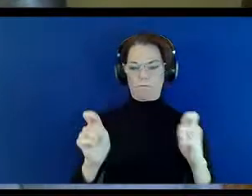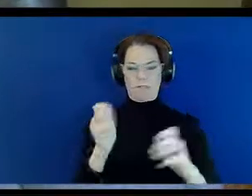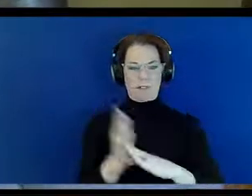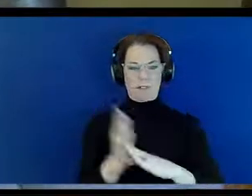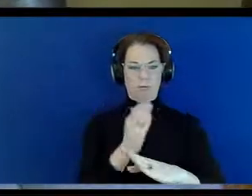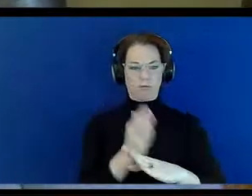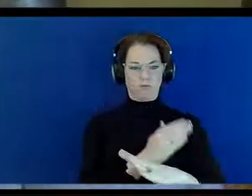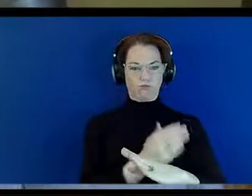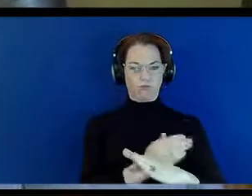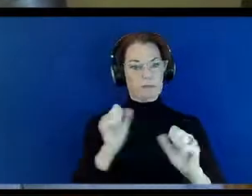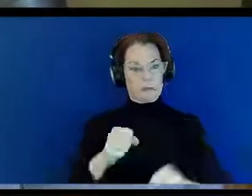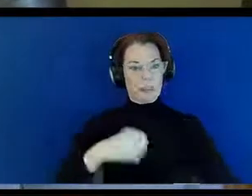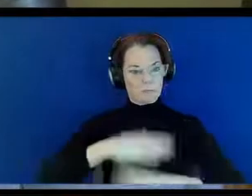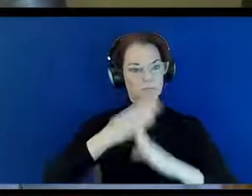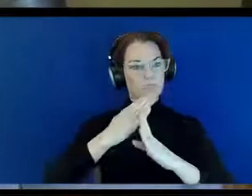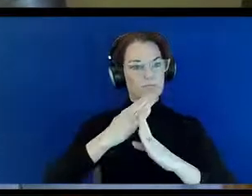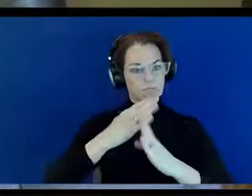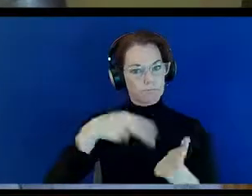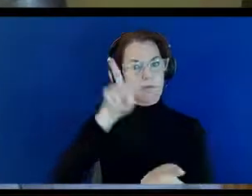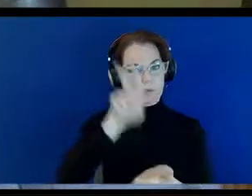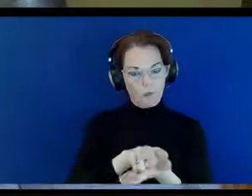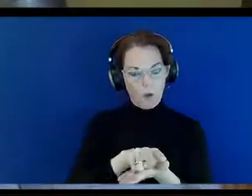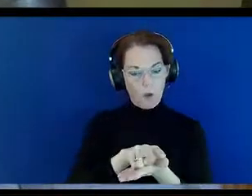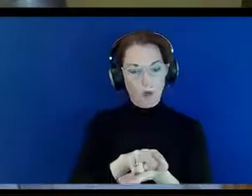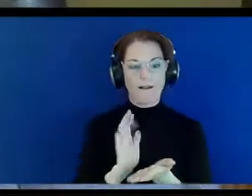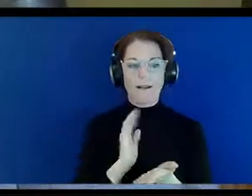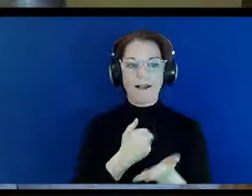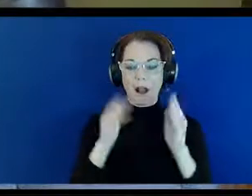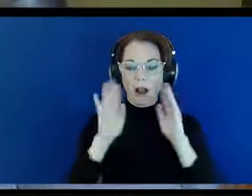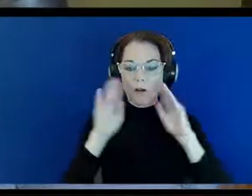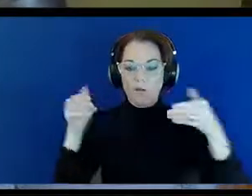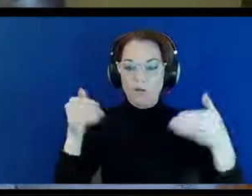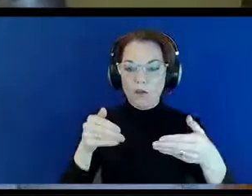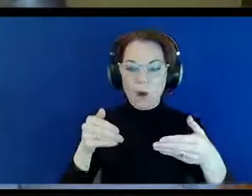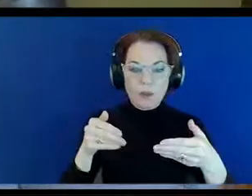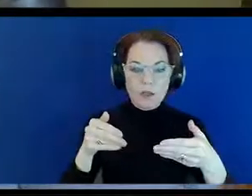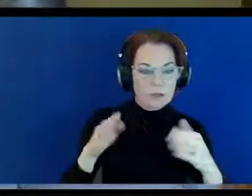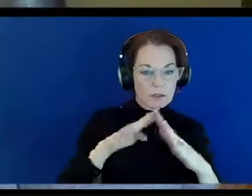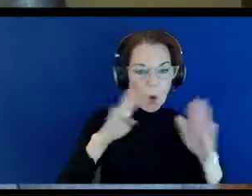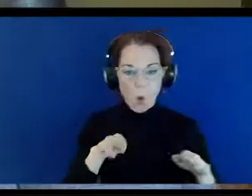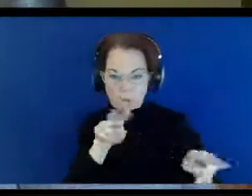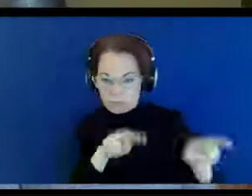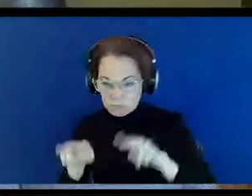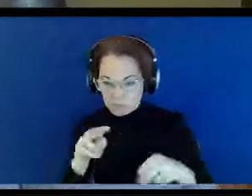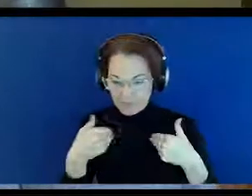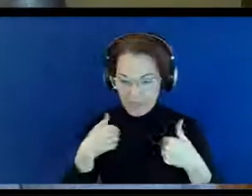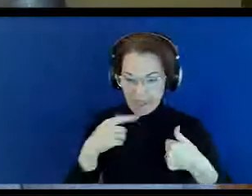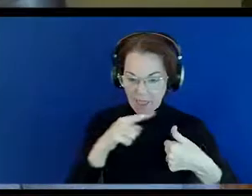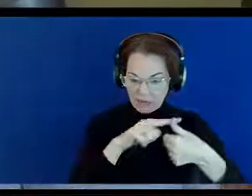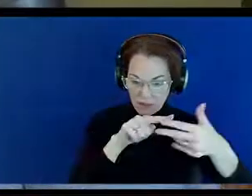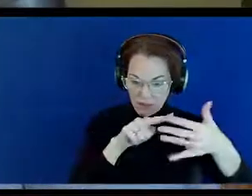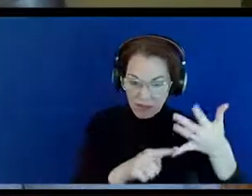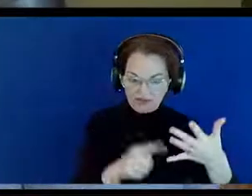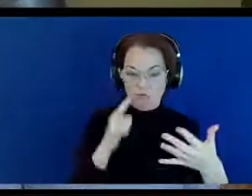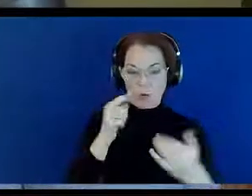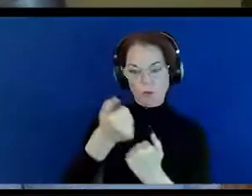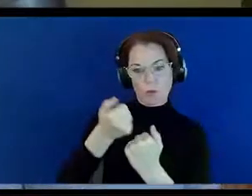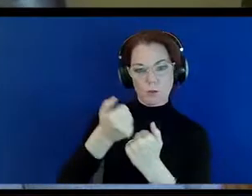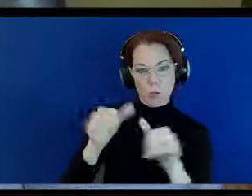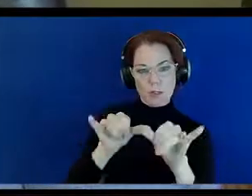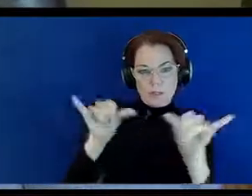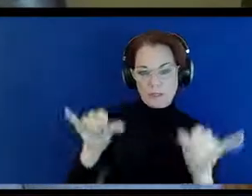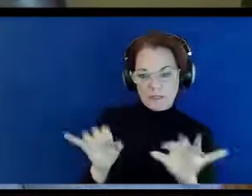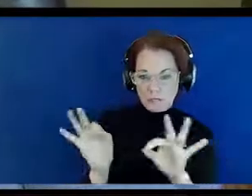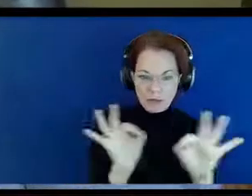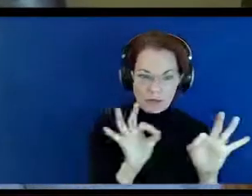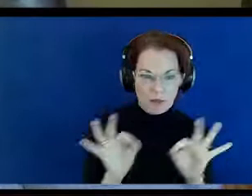from happening. And so the focus on making sure that homes are equipped with the necessary support systems is so